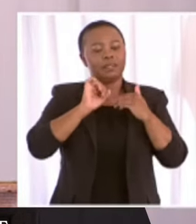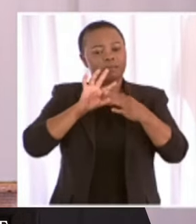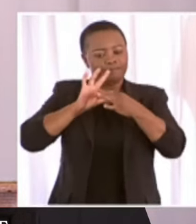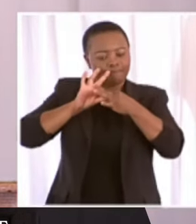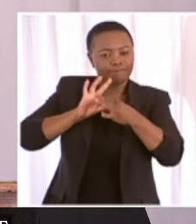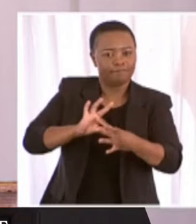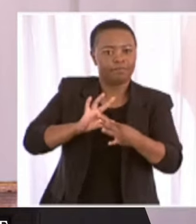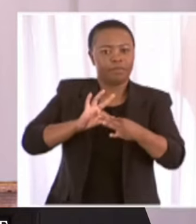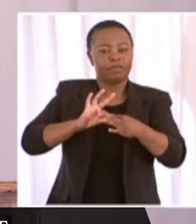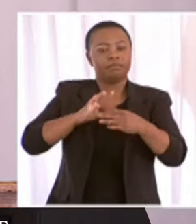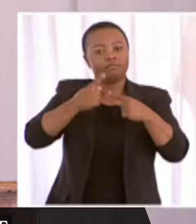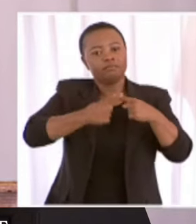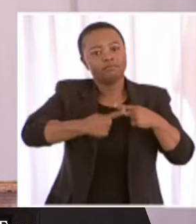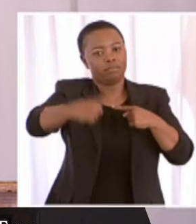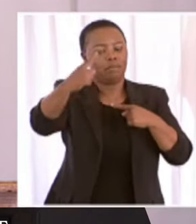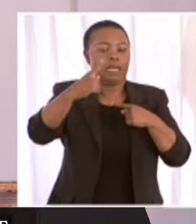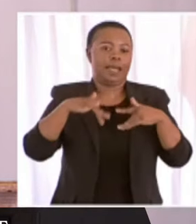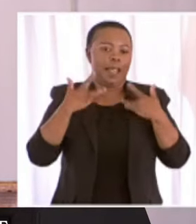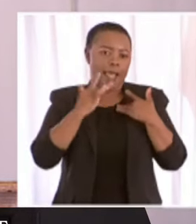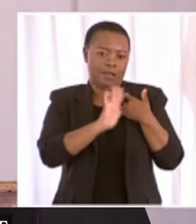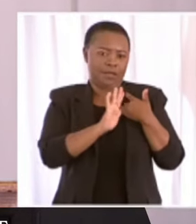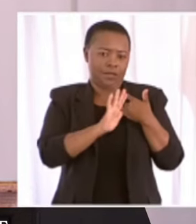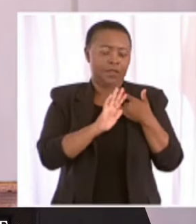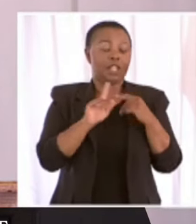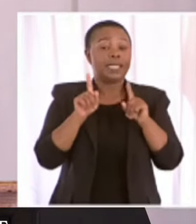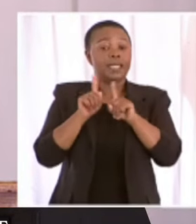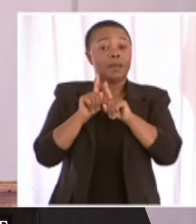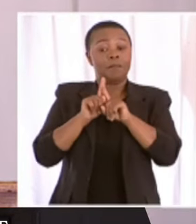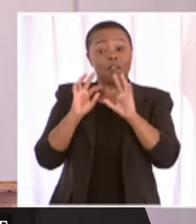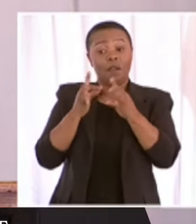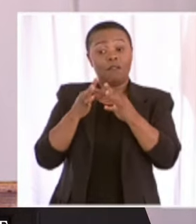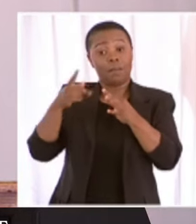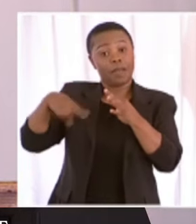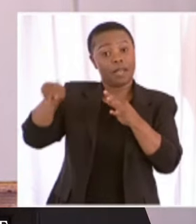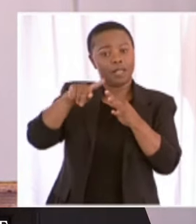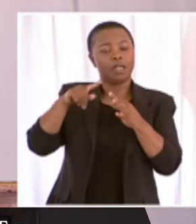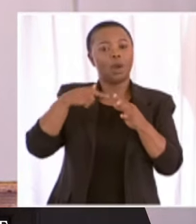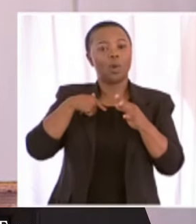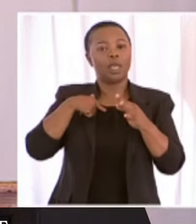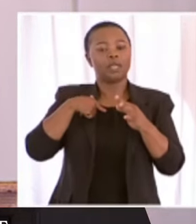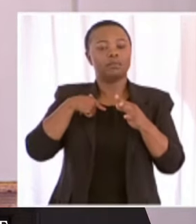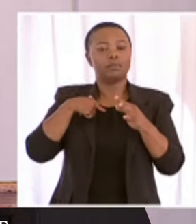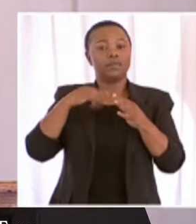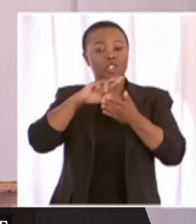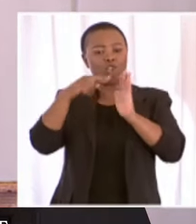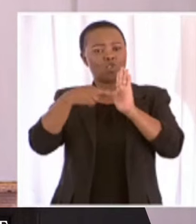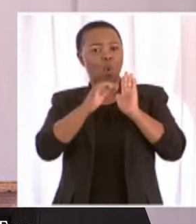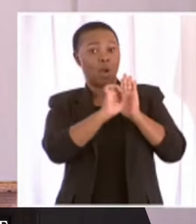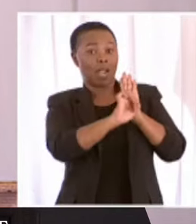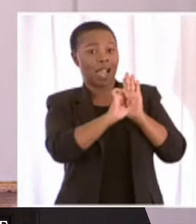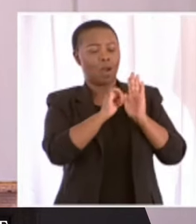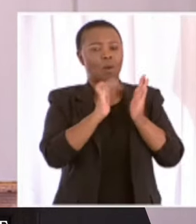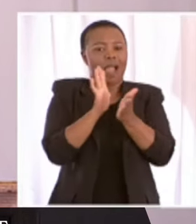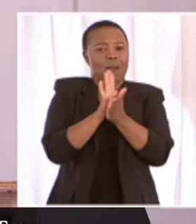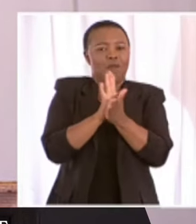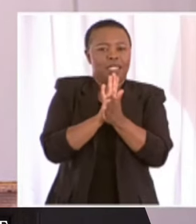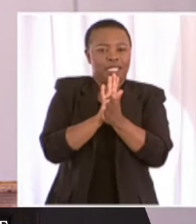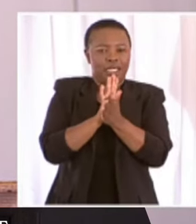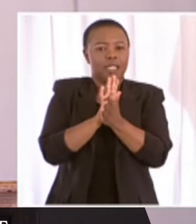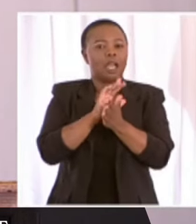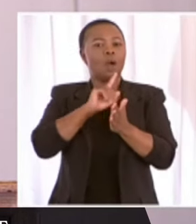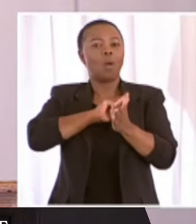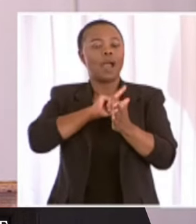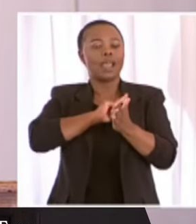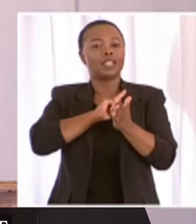cause. Comrade Aziz, ours was to appreciate the role you played to serve and service